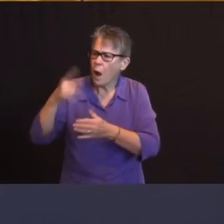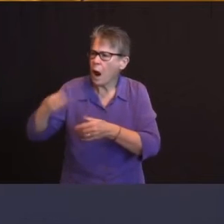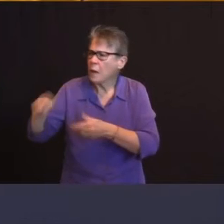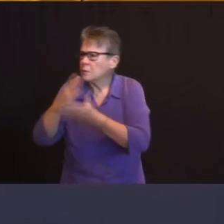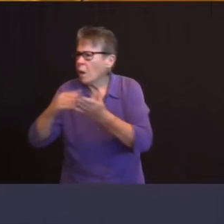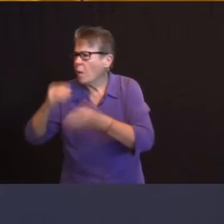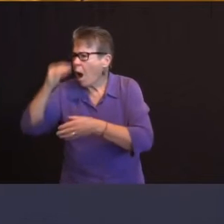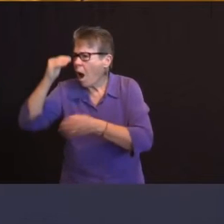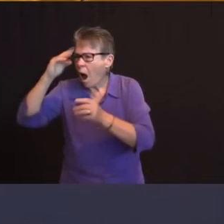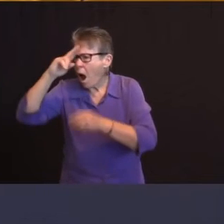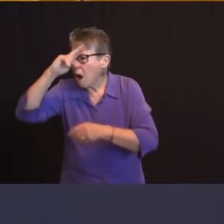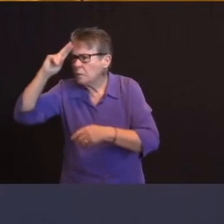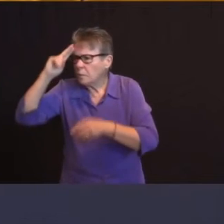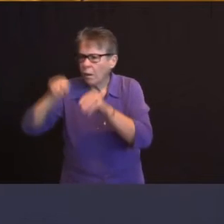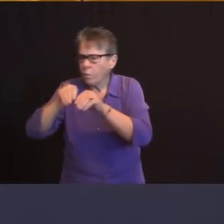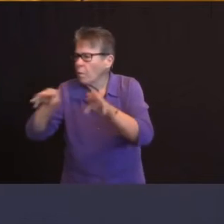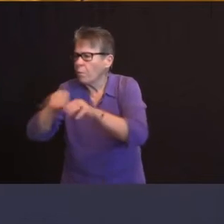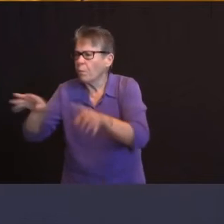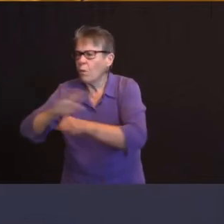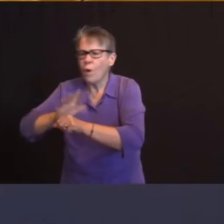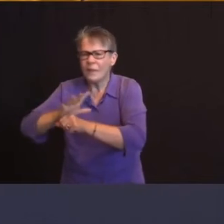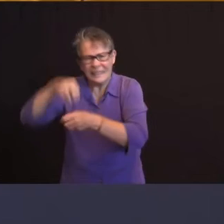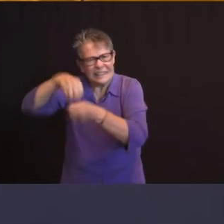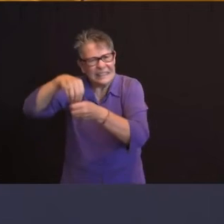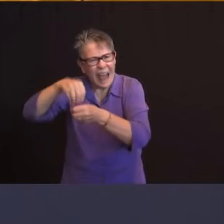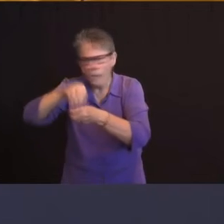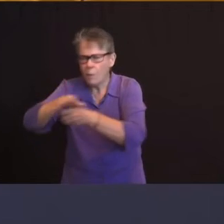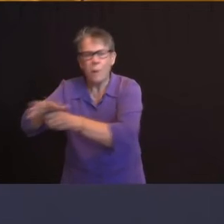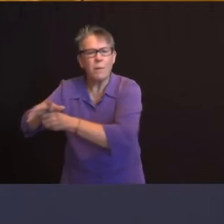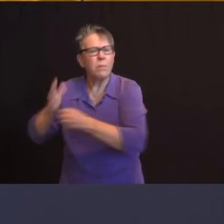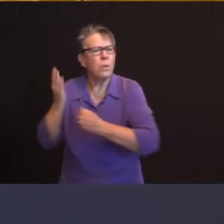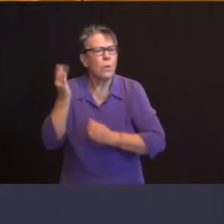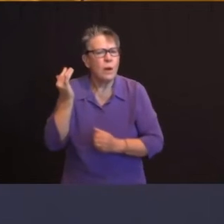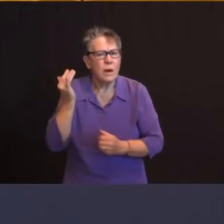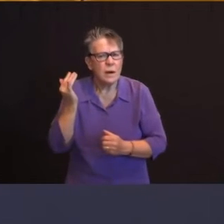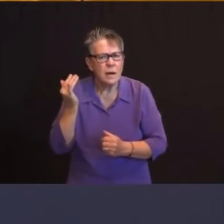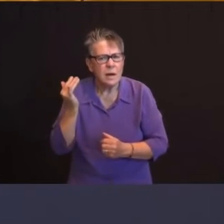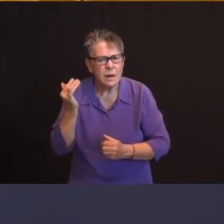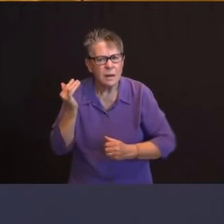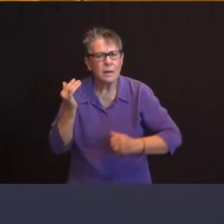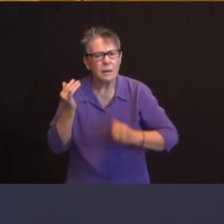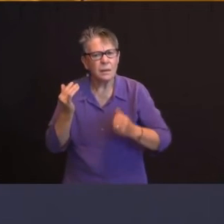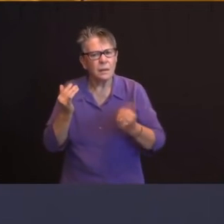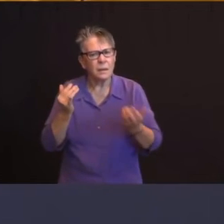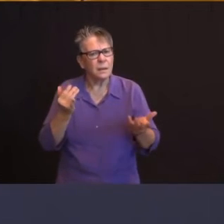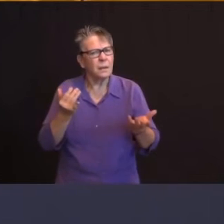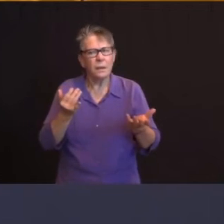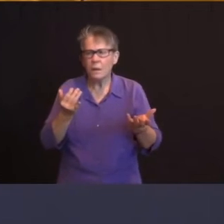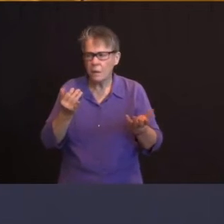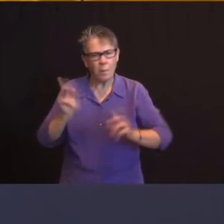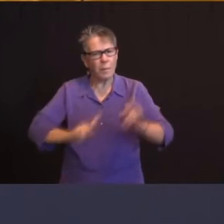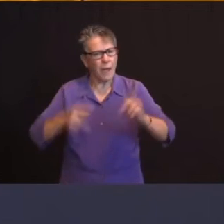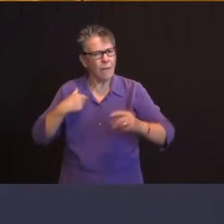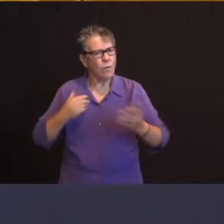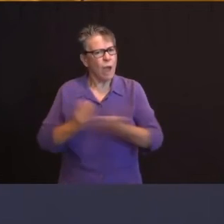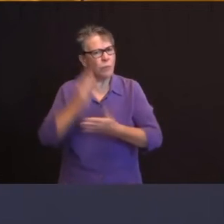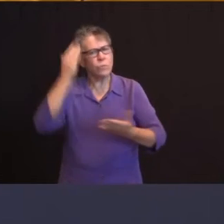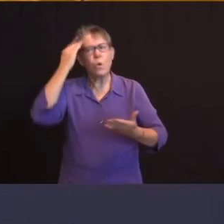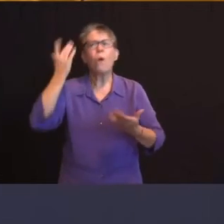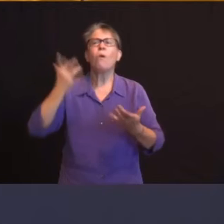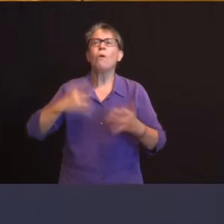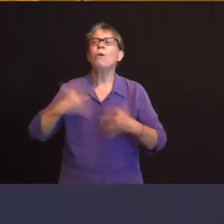on. I don't want to put words in the president-elect's mouth, but both in the conversation on Saturday night,